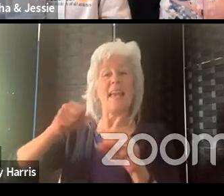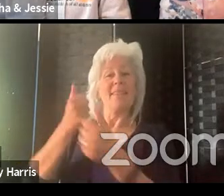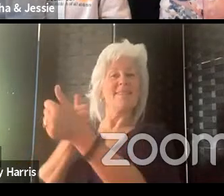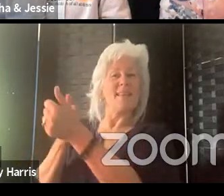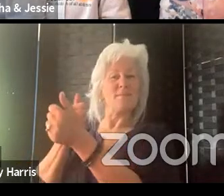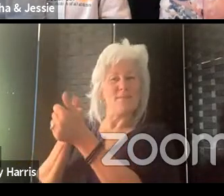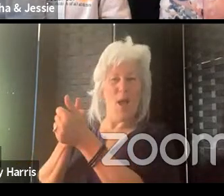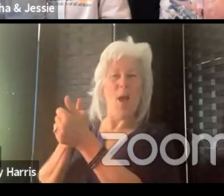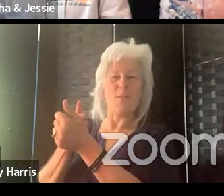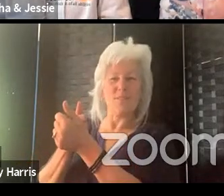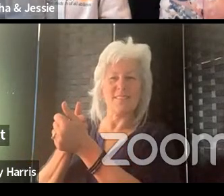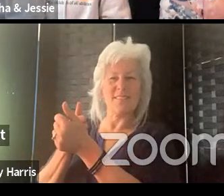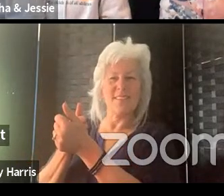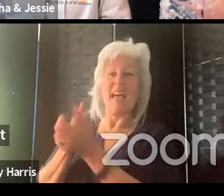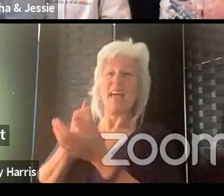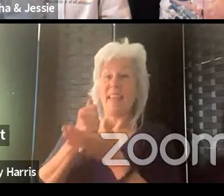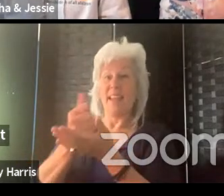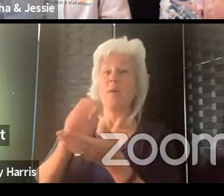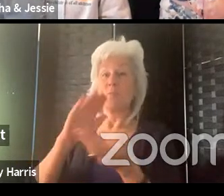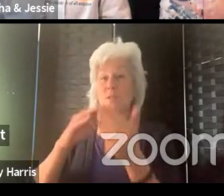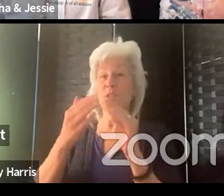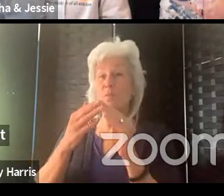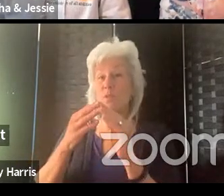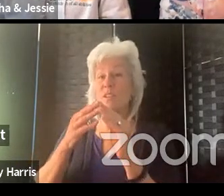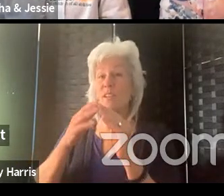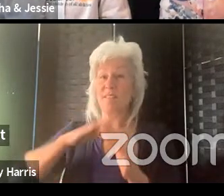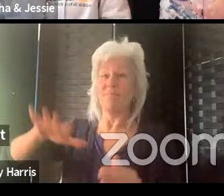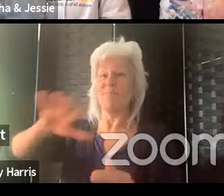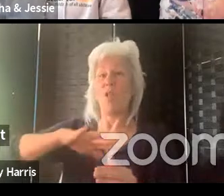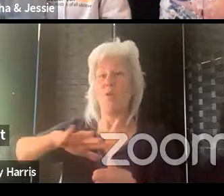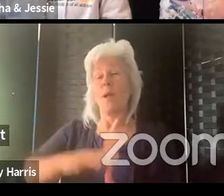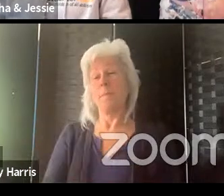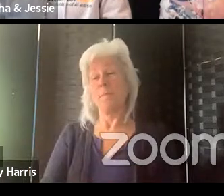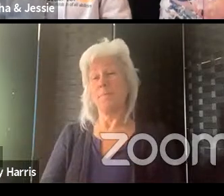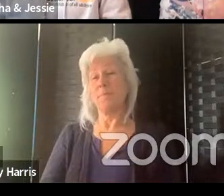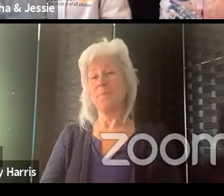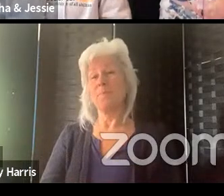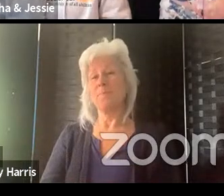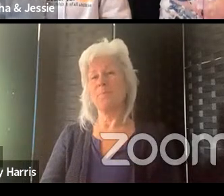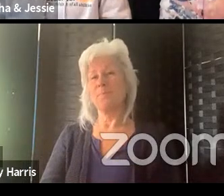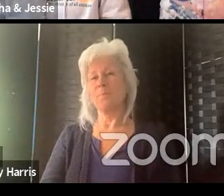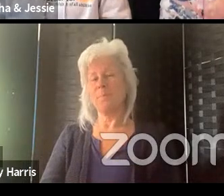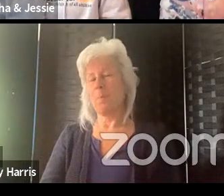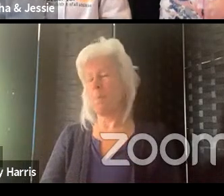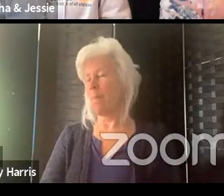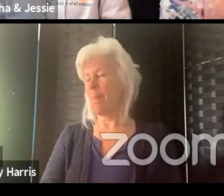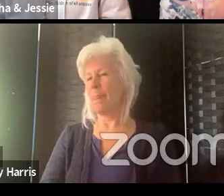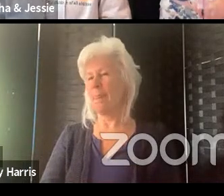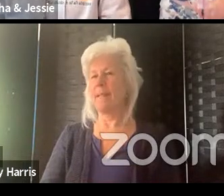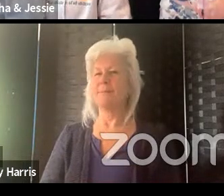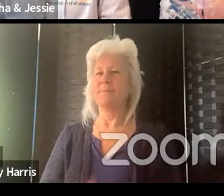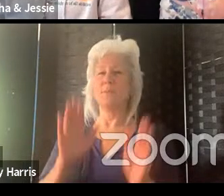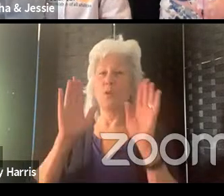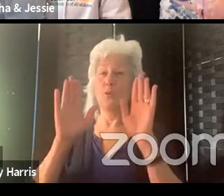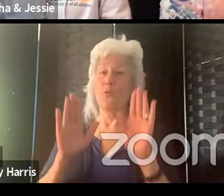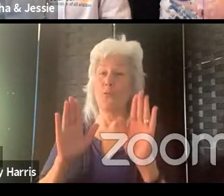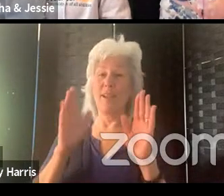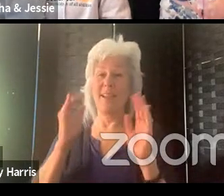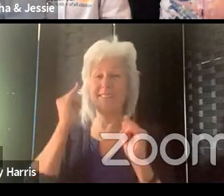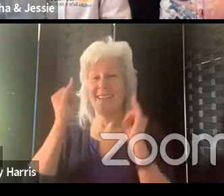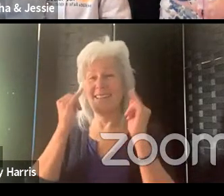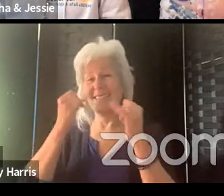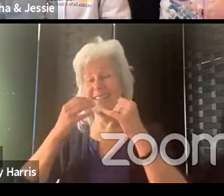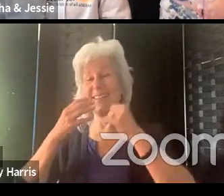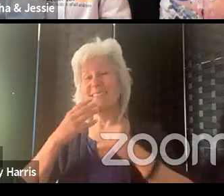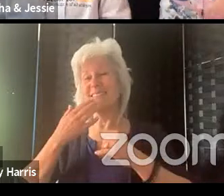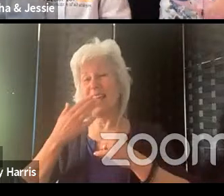helps the greater community as a whole. Those are such great ideas, Richard. And I think, but